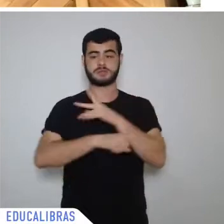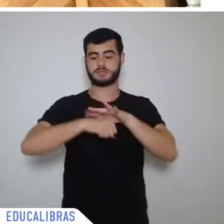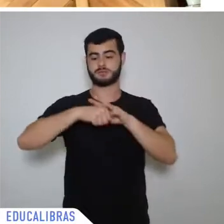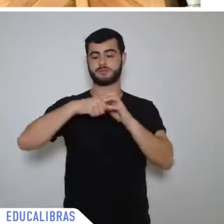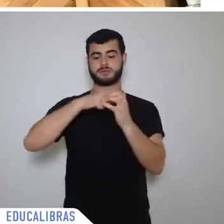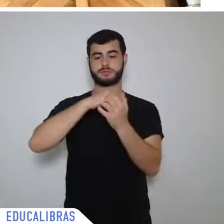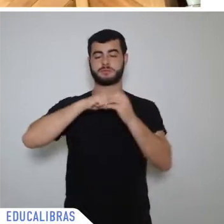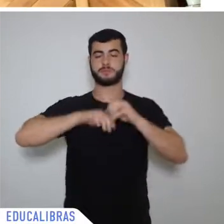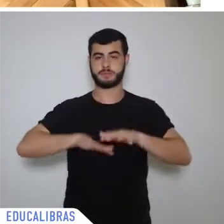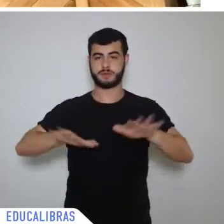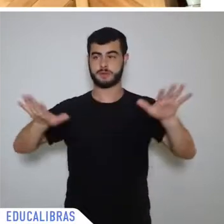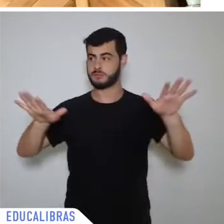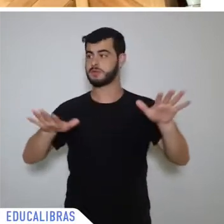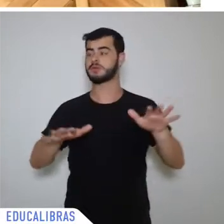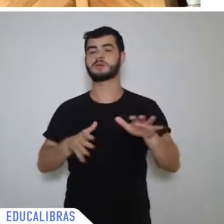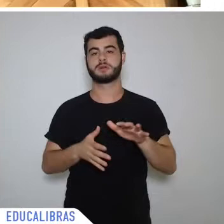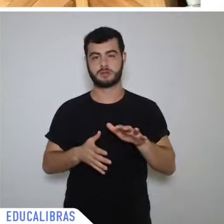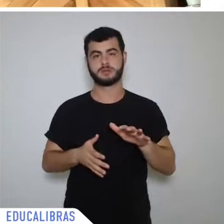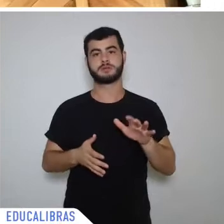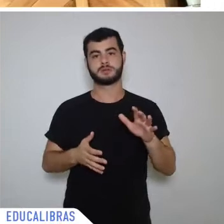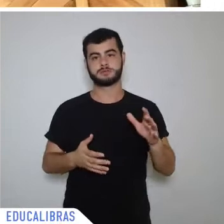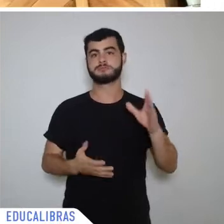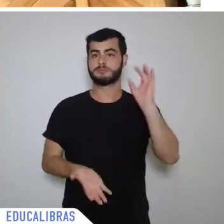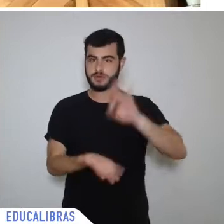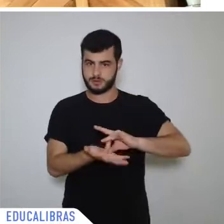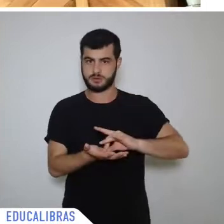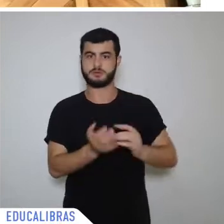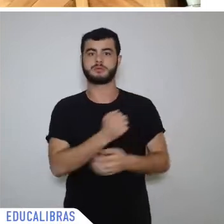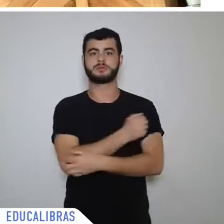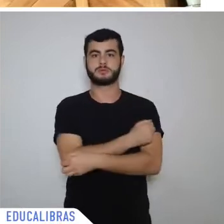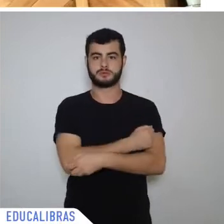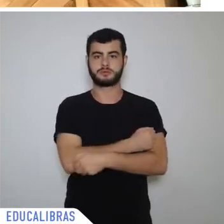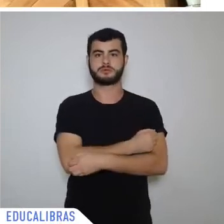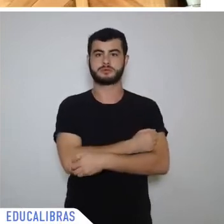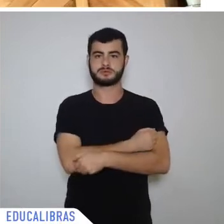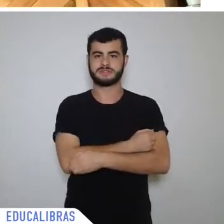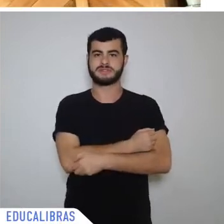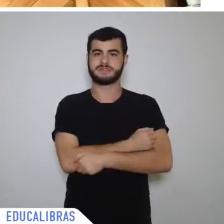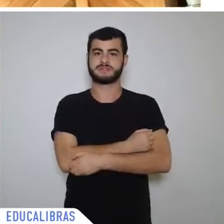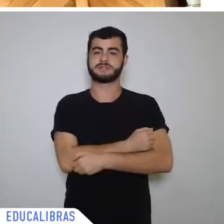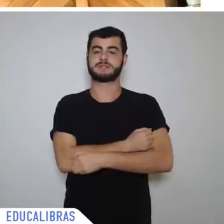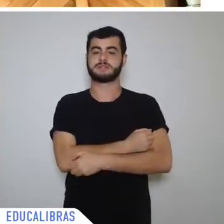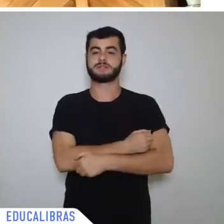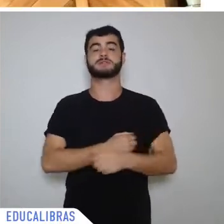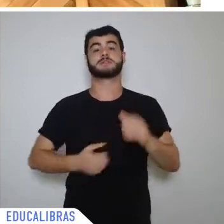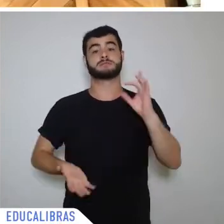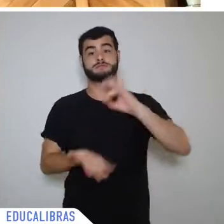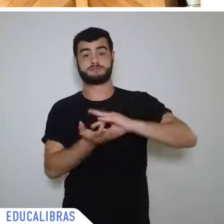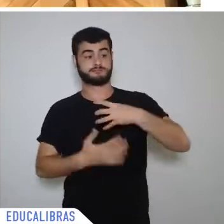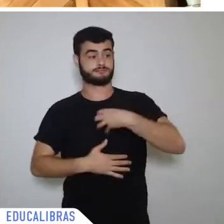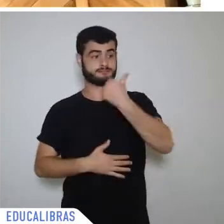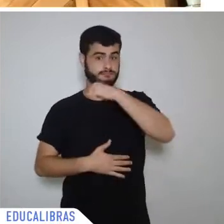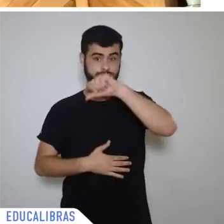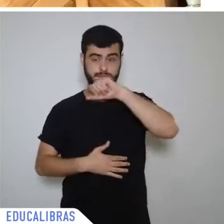after COVID. We've already lived the impact of COVID-19, but if you think of